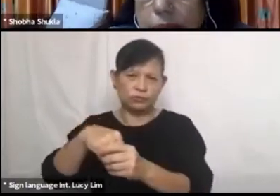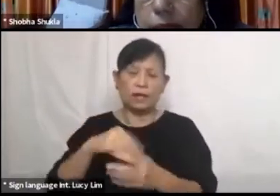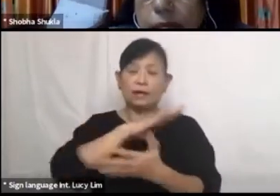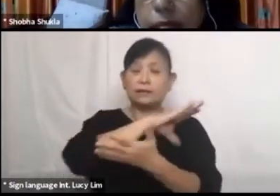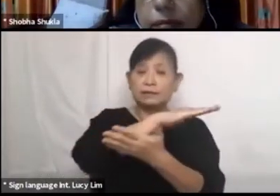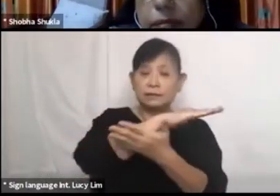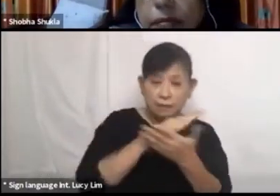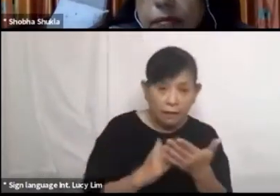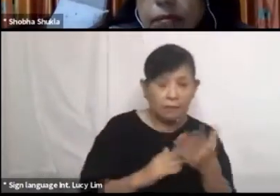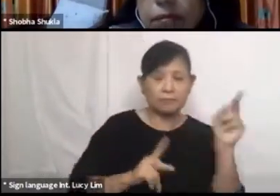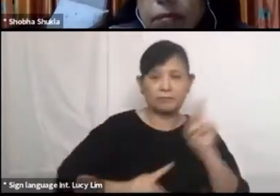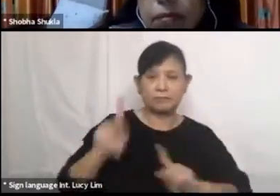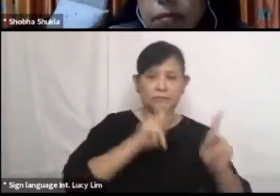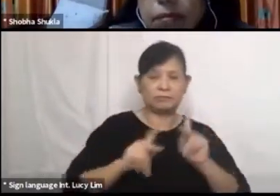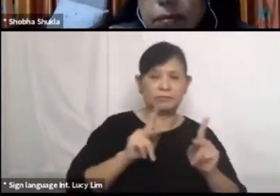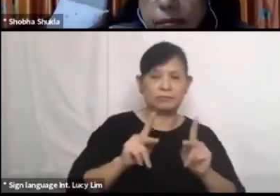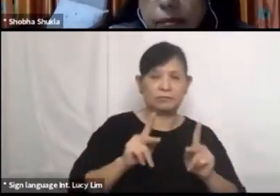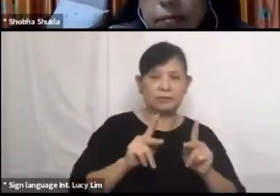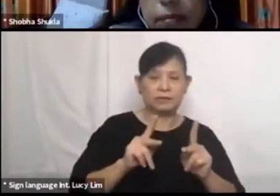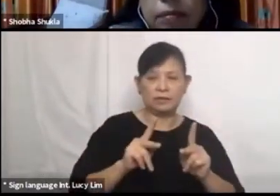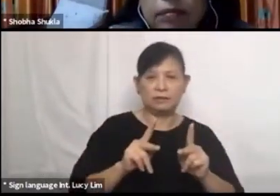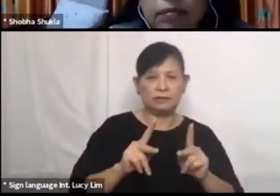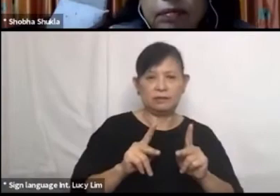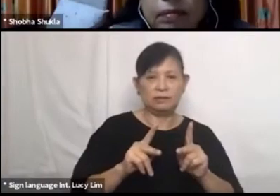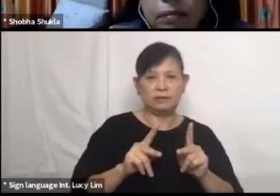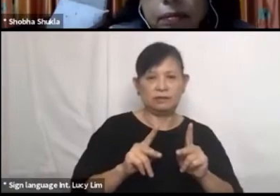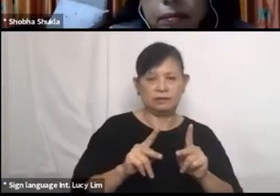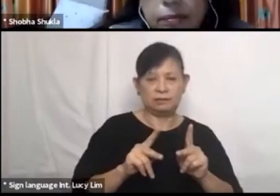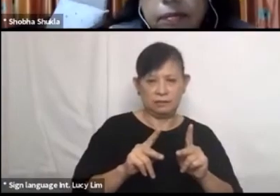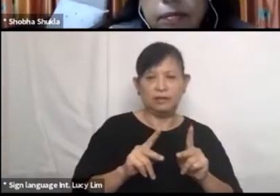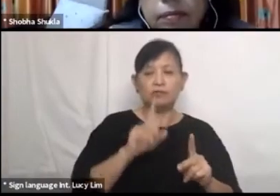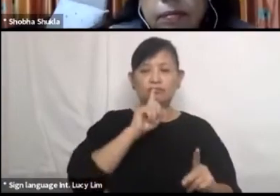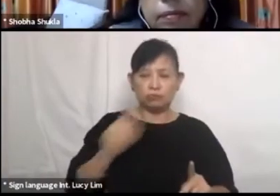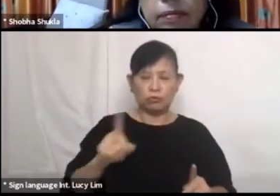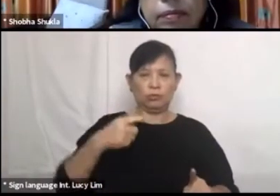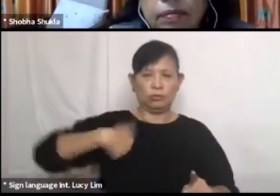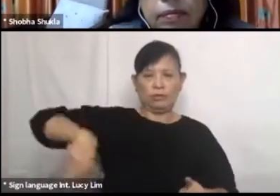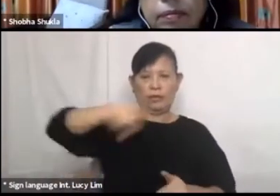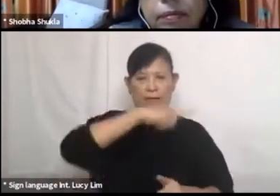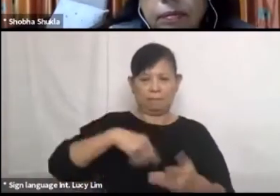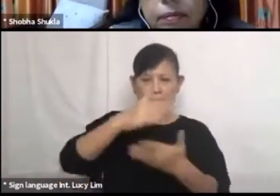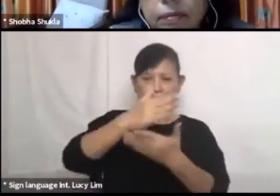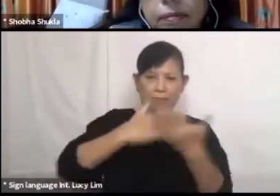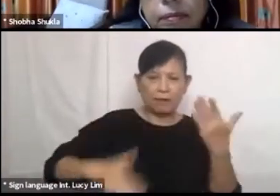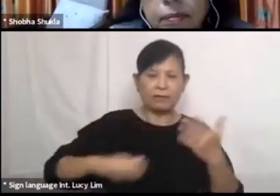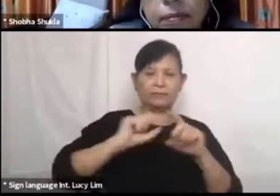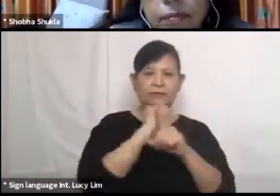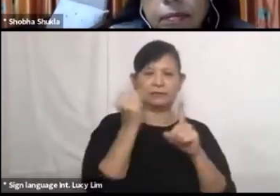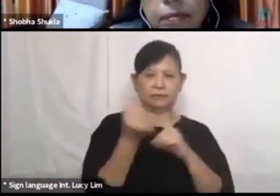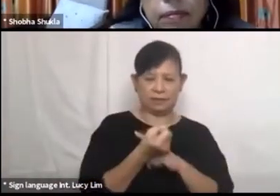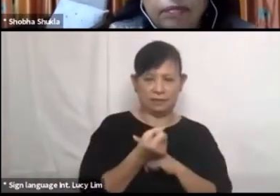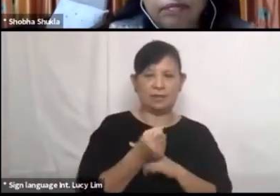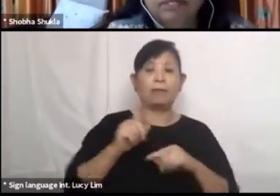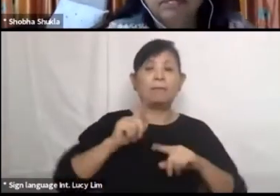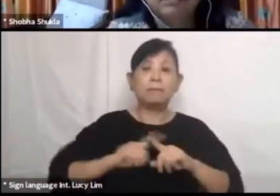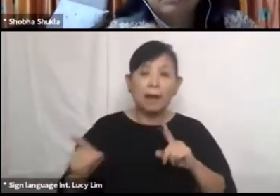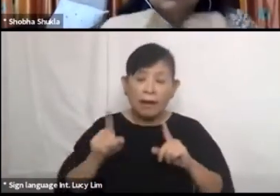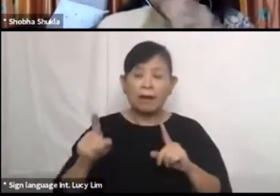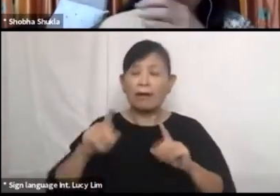like cornered in the world. They are part of the society. I think the lack of information leads to lack